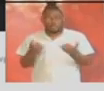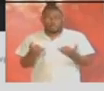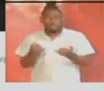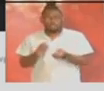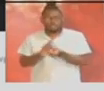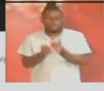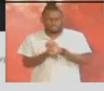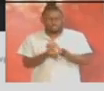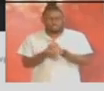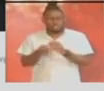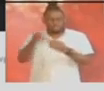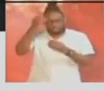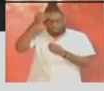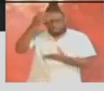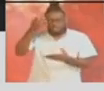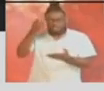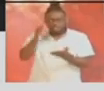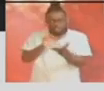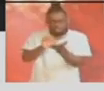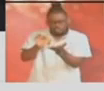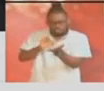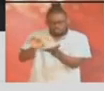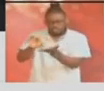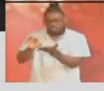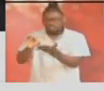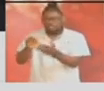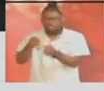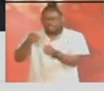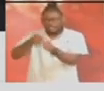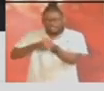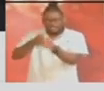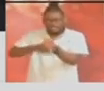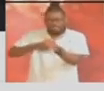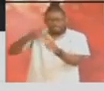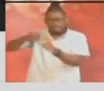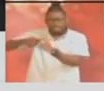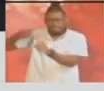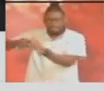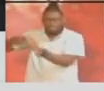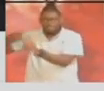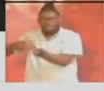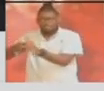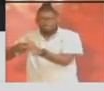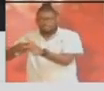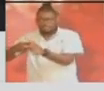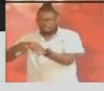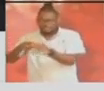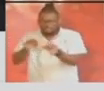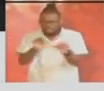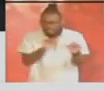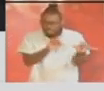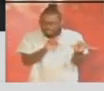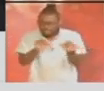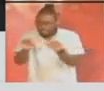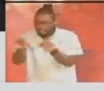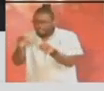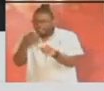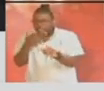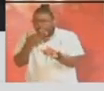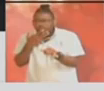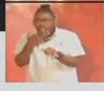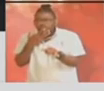week, we see, next slide, we see that the same pattern and the same pattern of colors prevails. Looking at